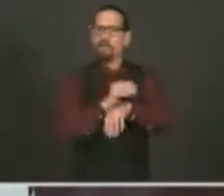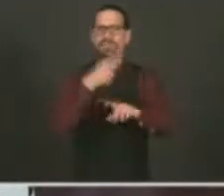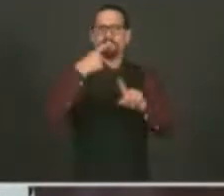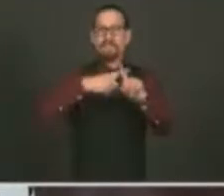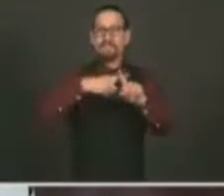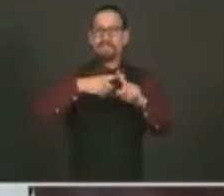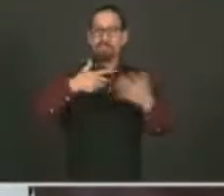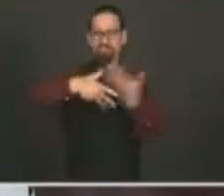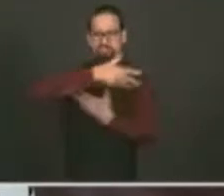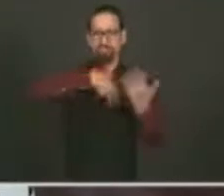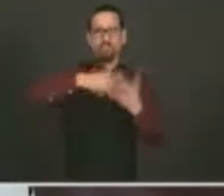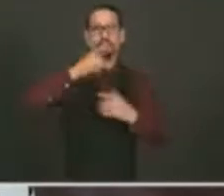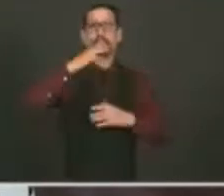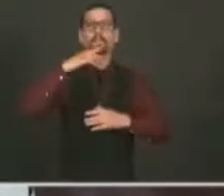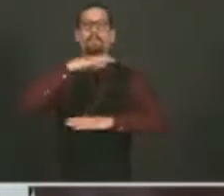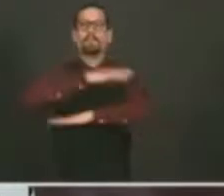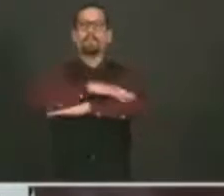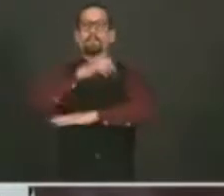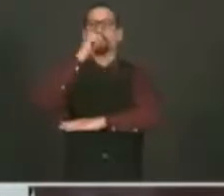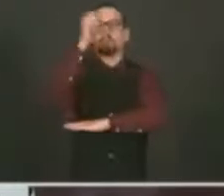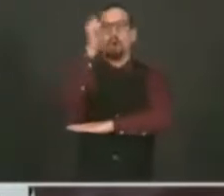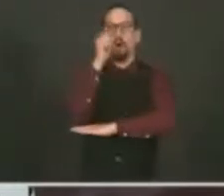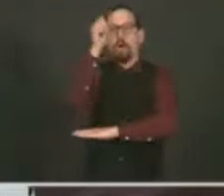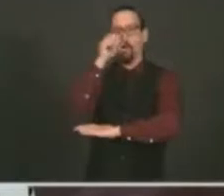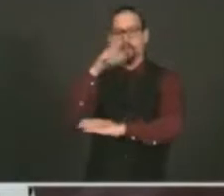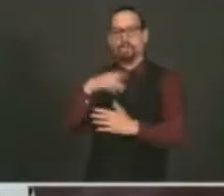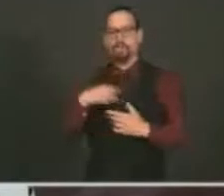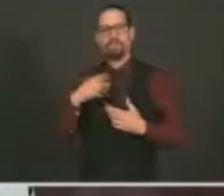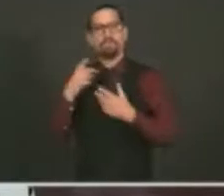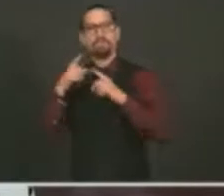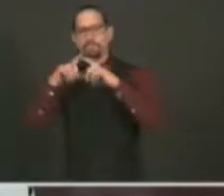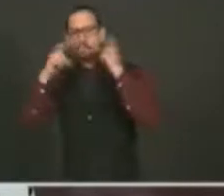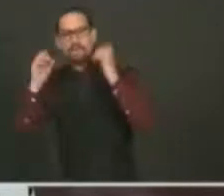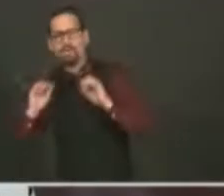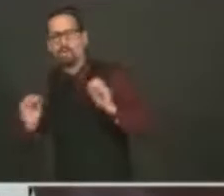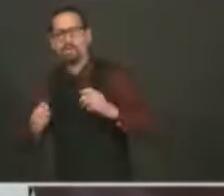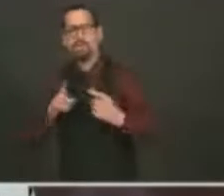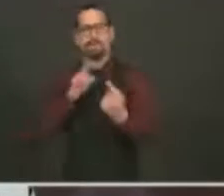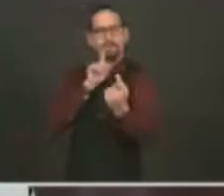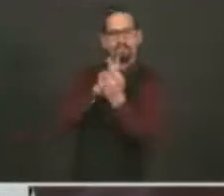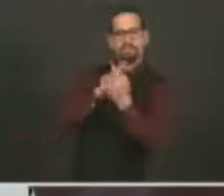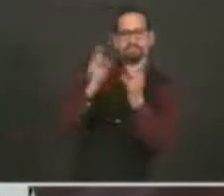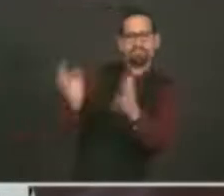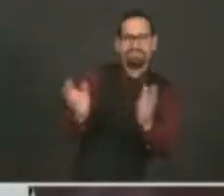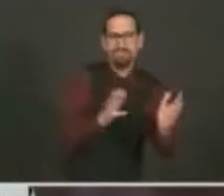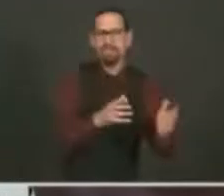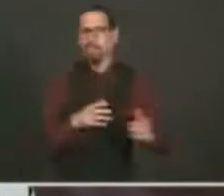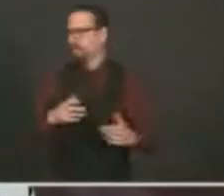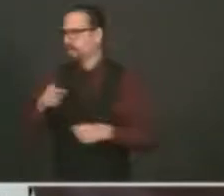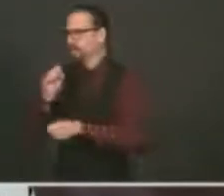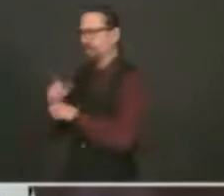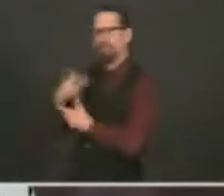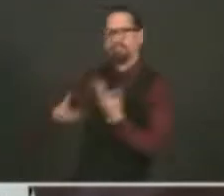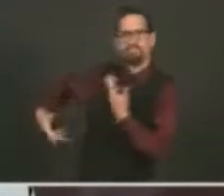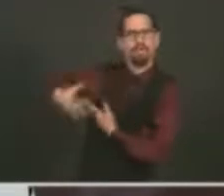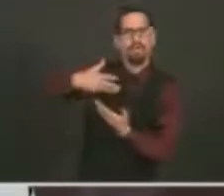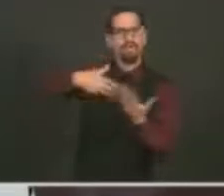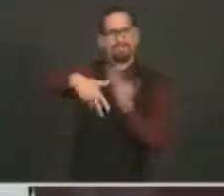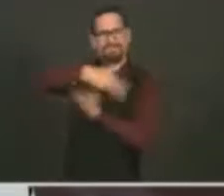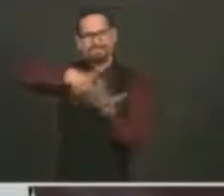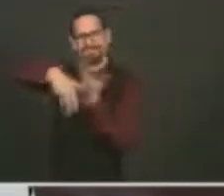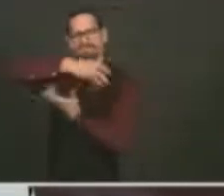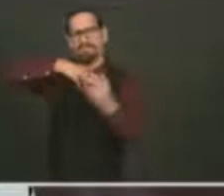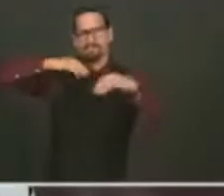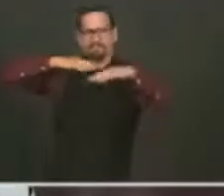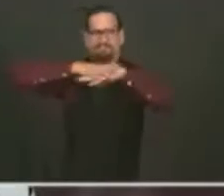a failure to maintain separation at bars, and employees and patrons not wearing masks. Those are all of